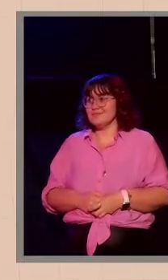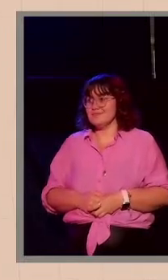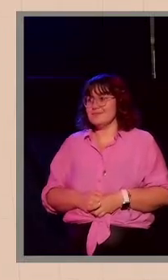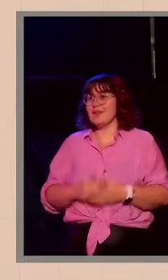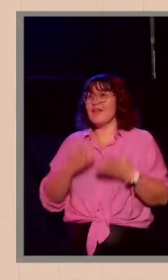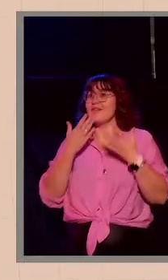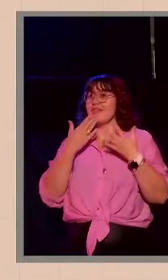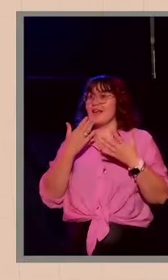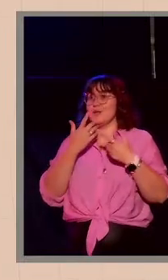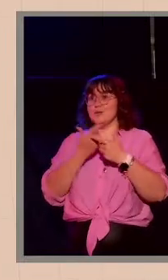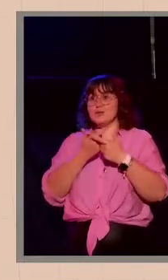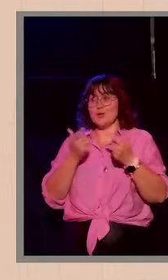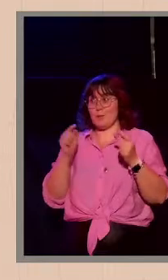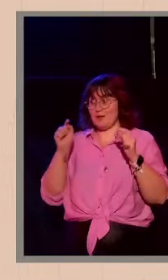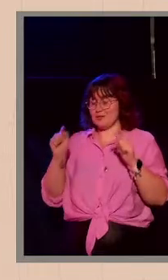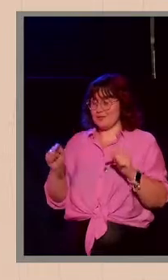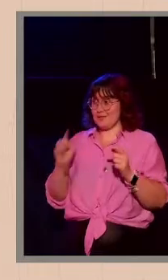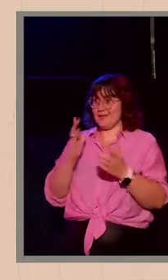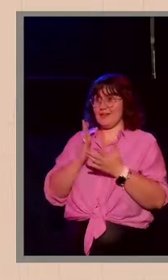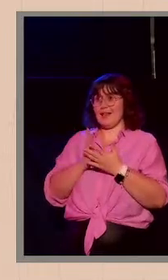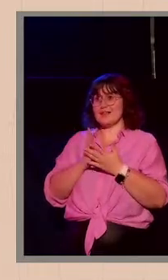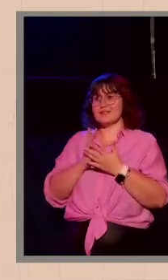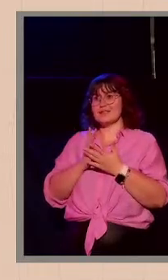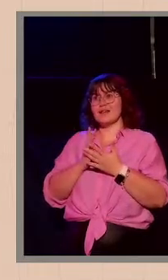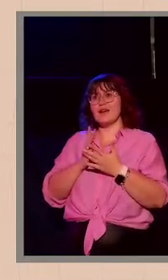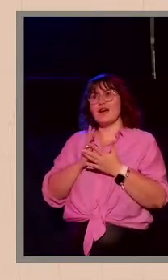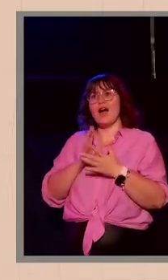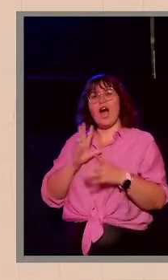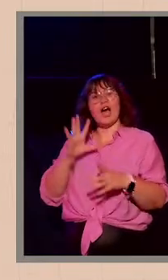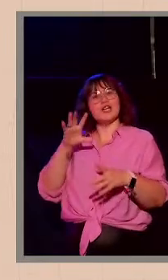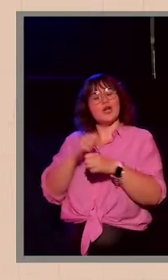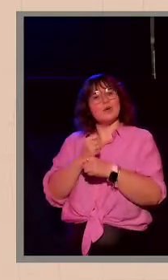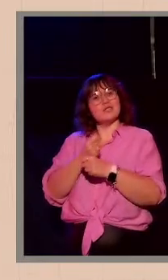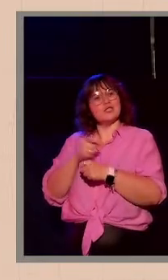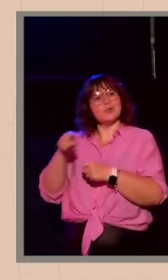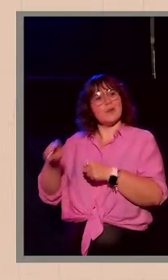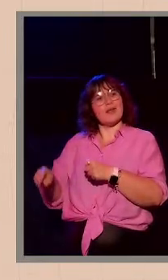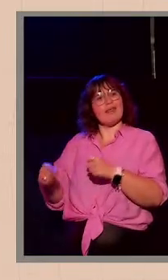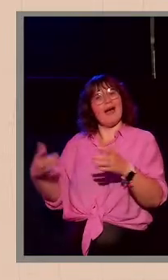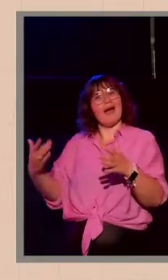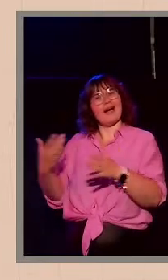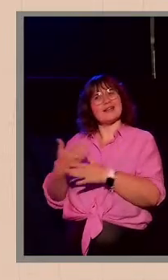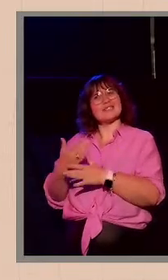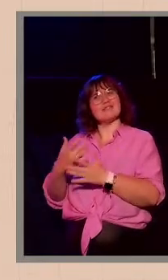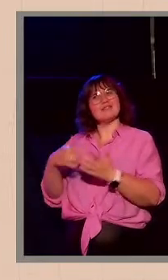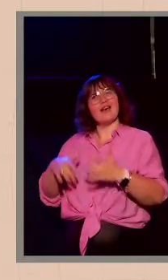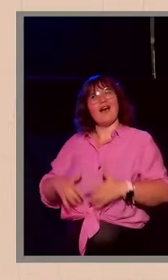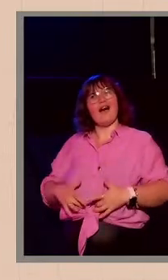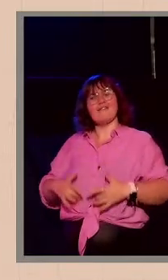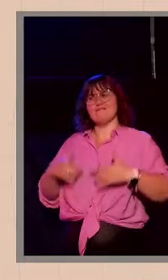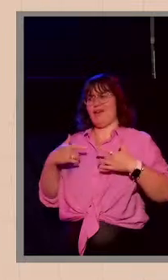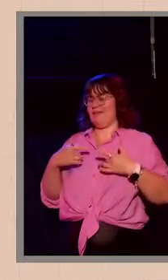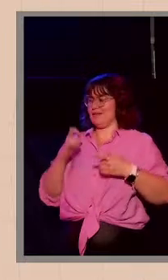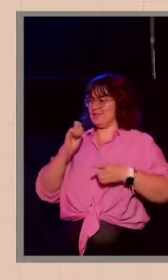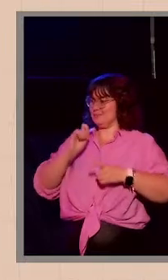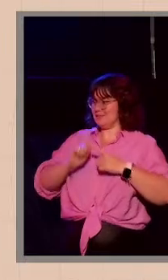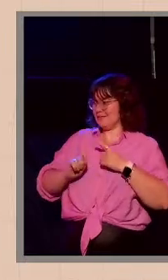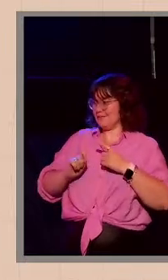Thanks so much for that. That was. I noticed doing that. I felt a sort of distinction